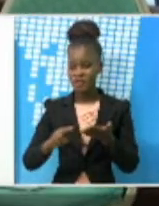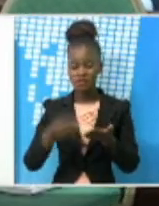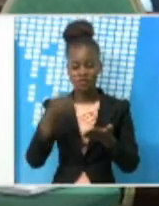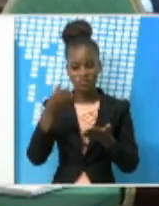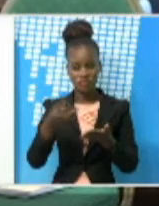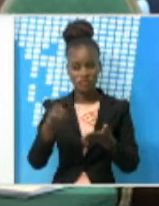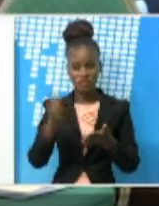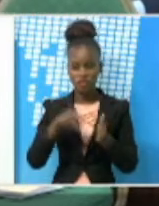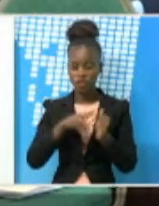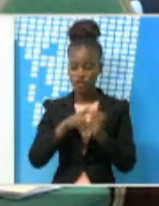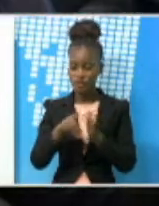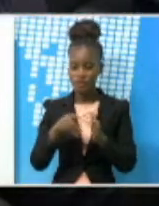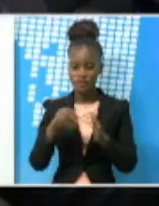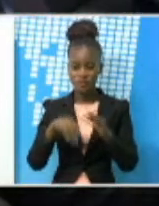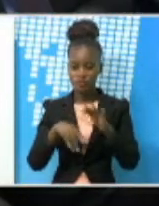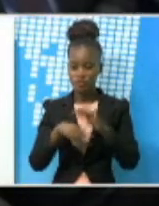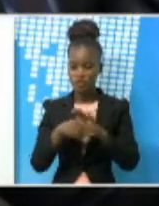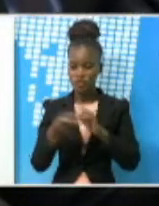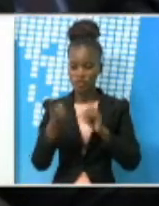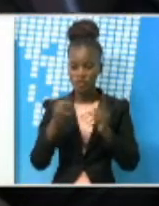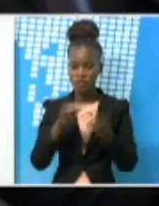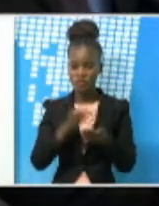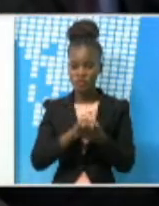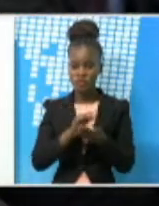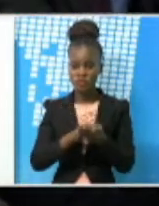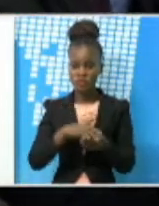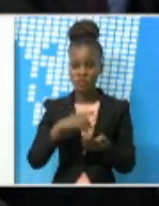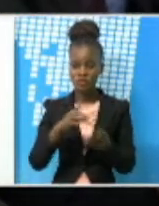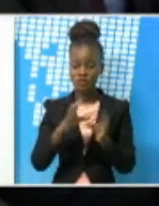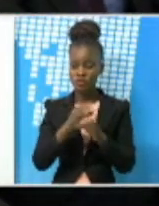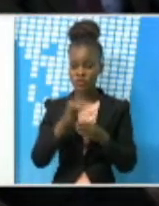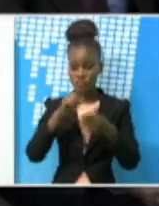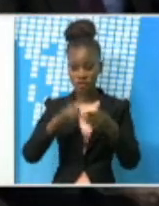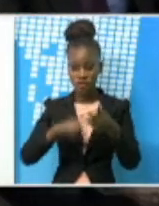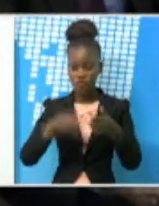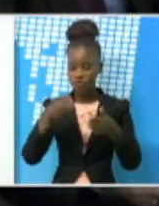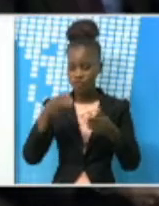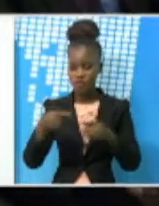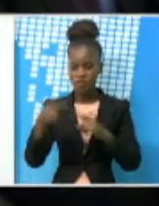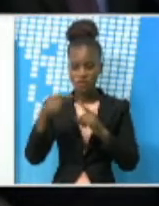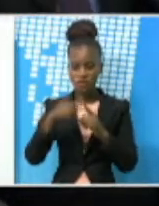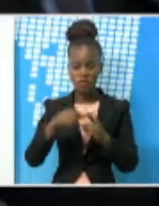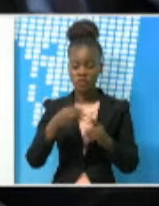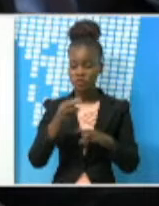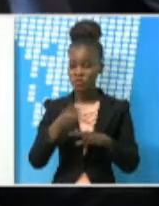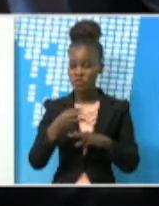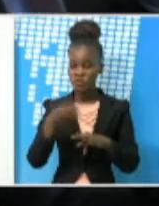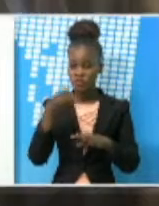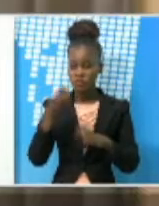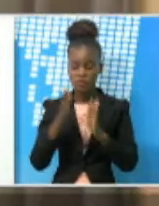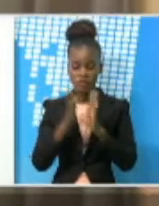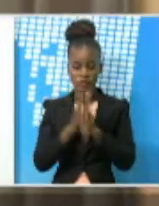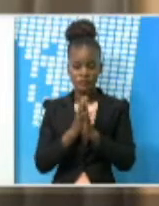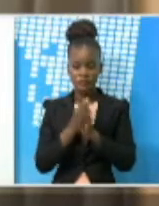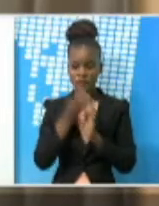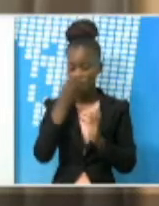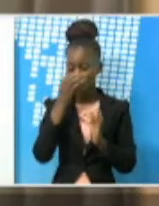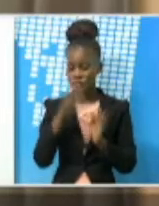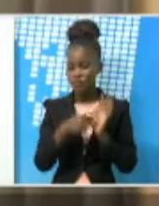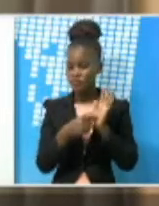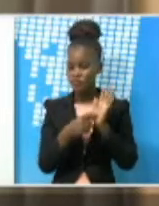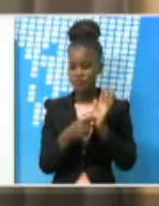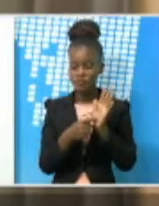the Parliament administration to keep an updated roster so that such ministers may be named and shamed.